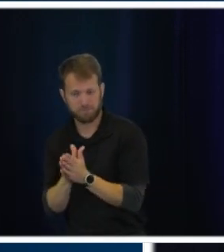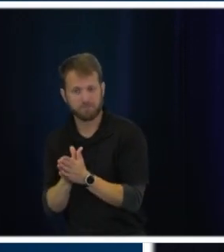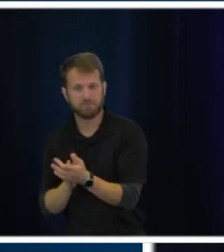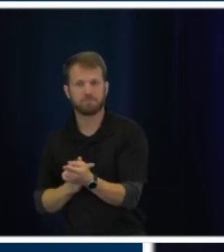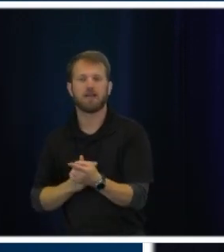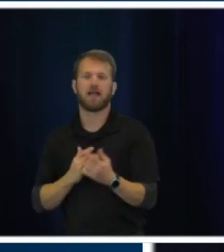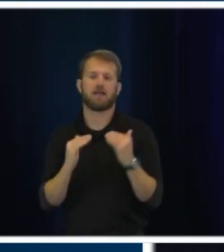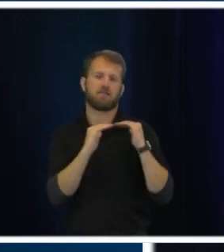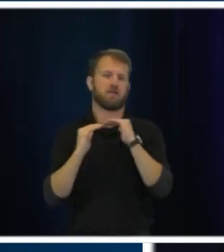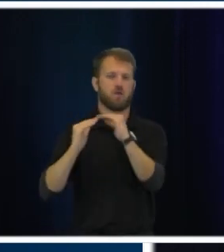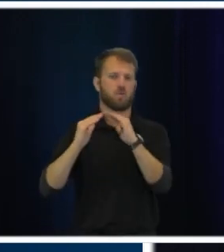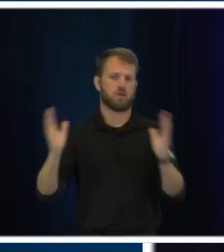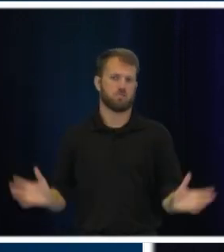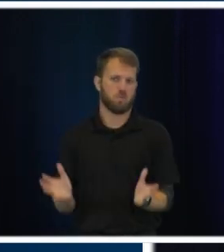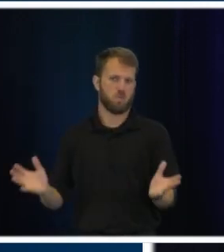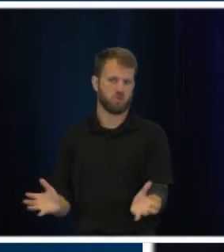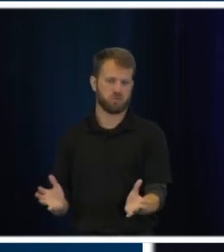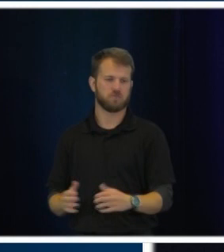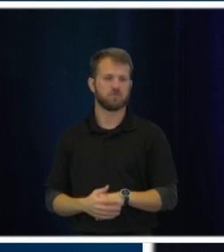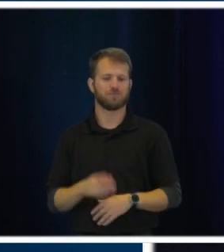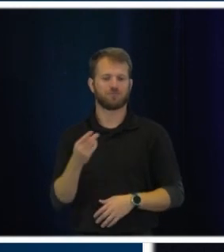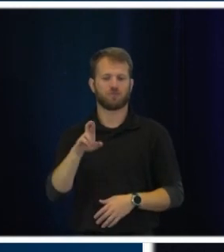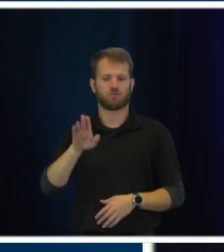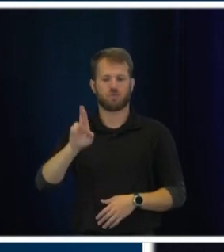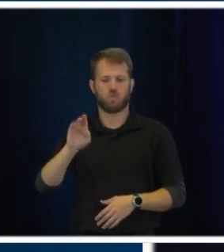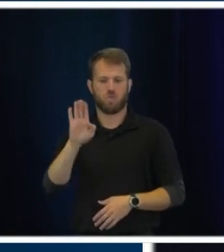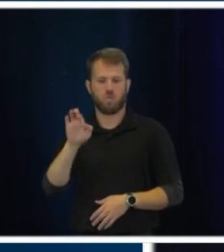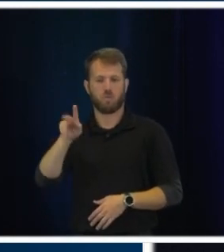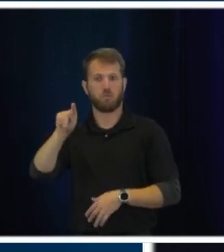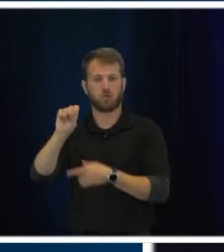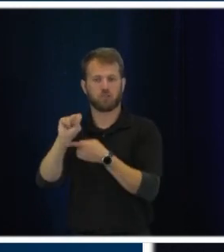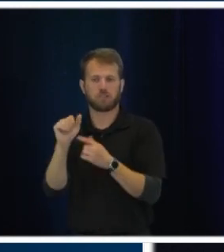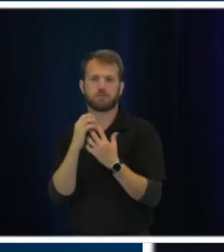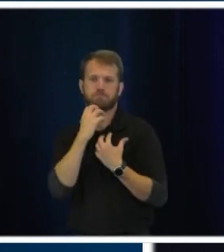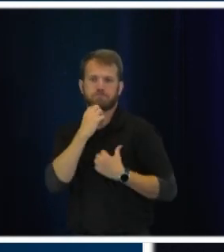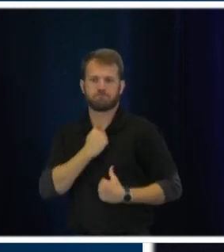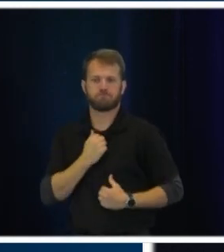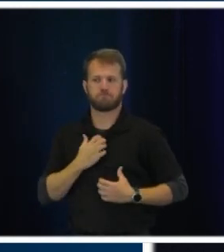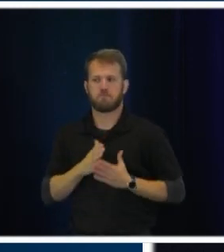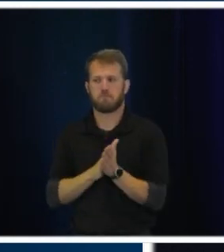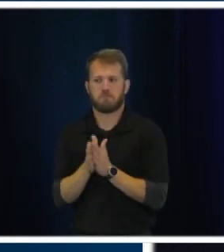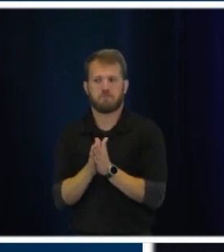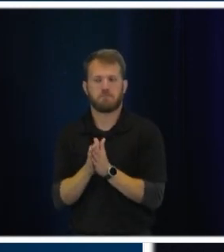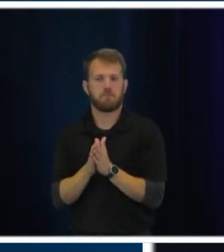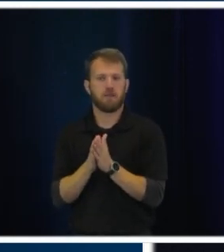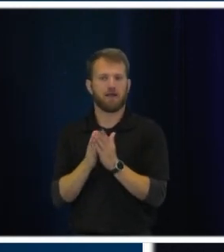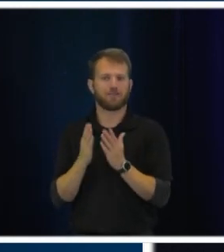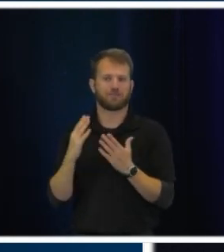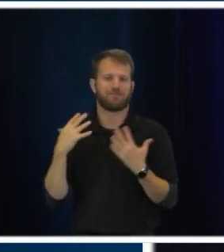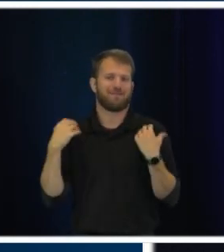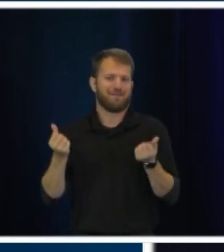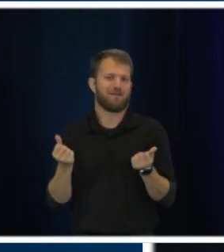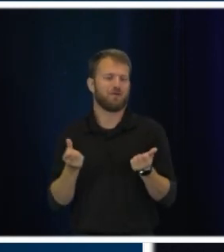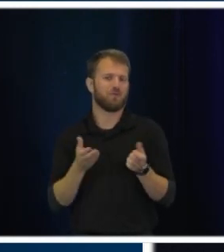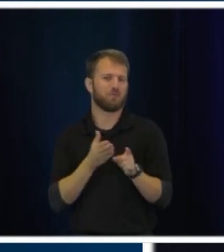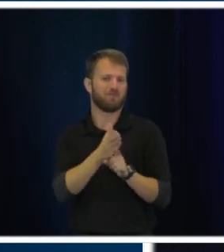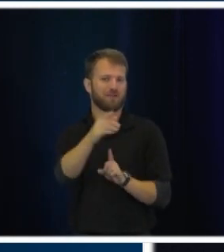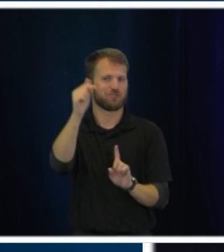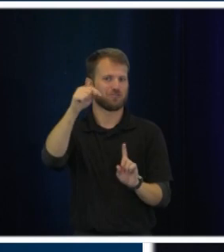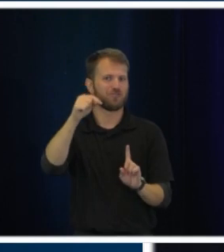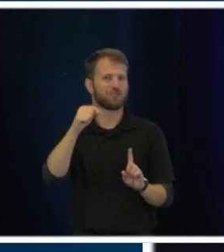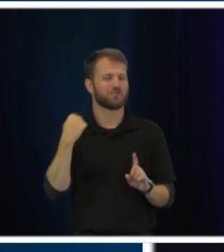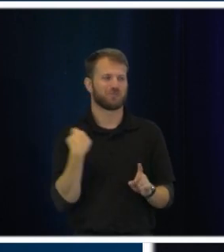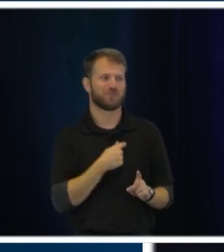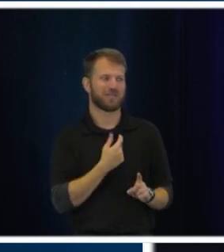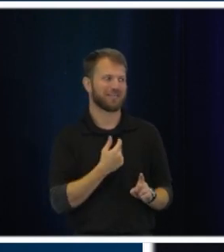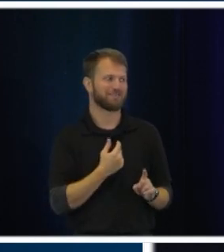promotion. Dr. Roberts is a passionate health professional, and our community is better for having her here. It is my pleasure